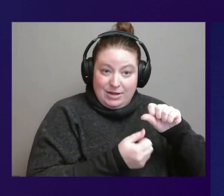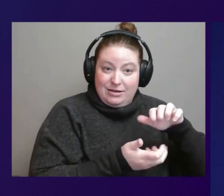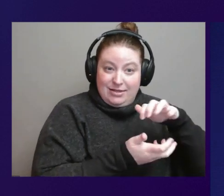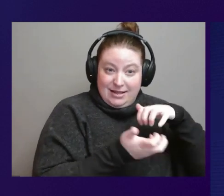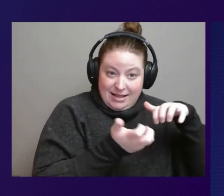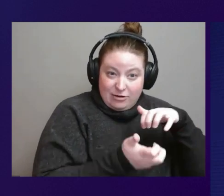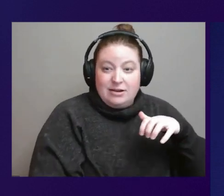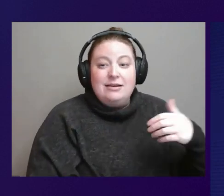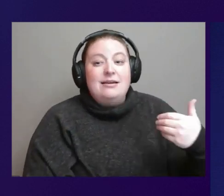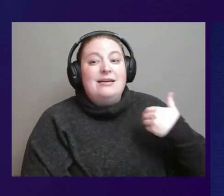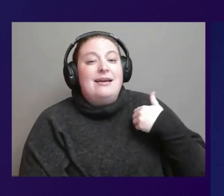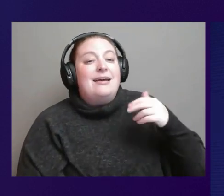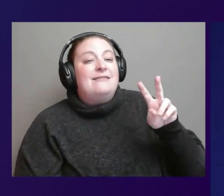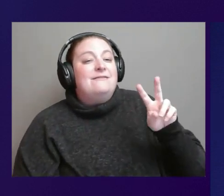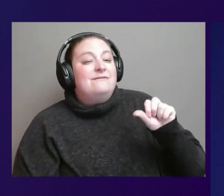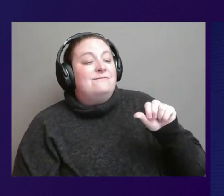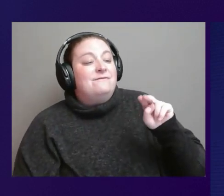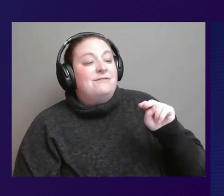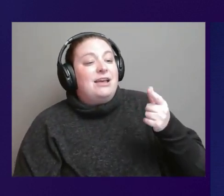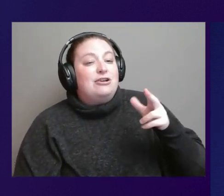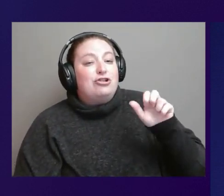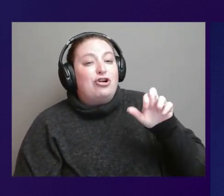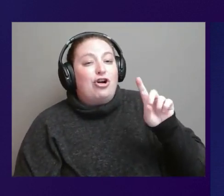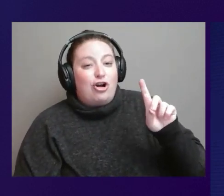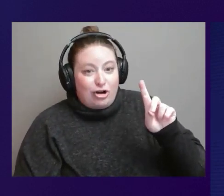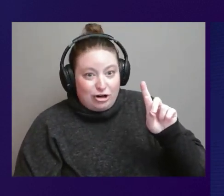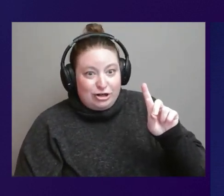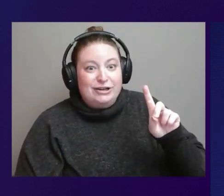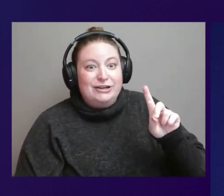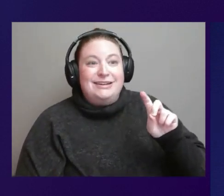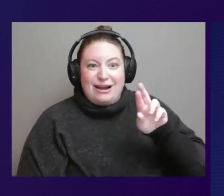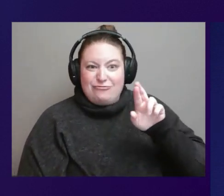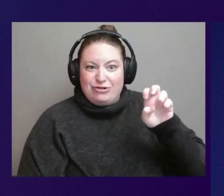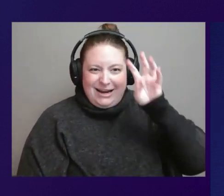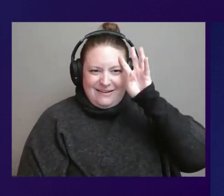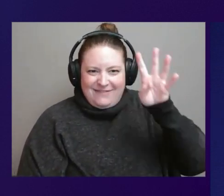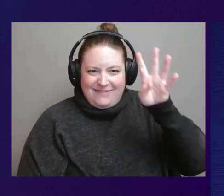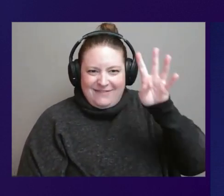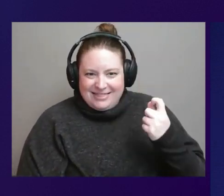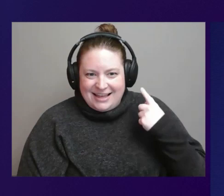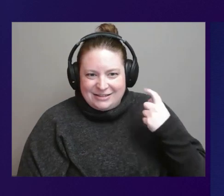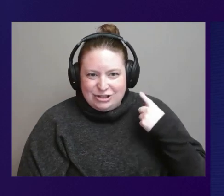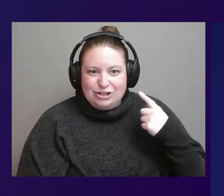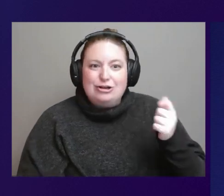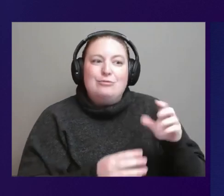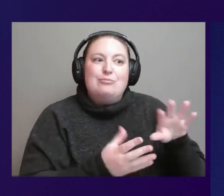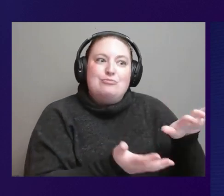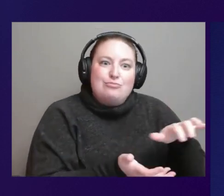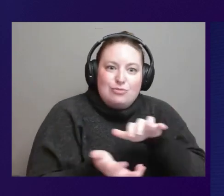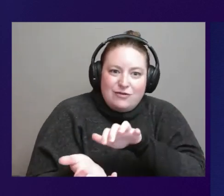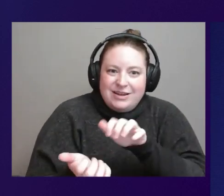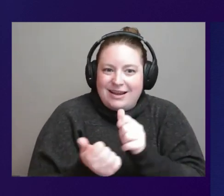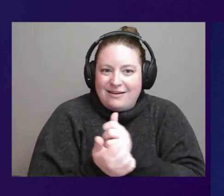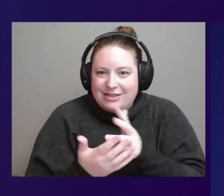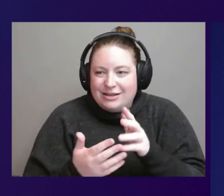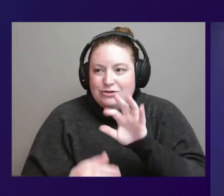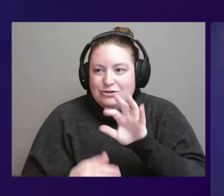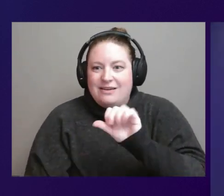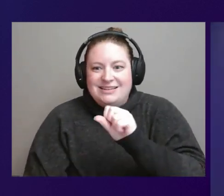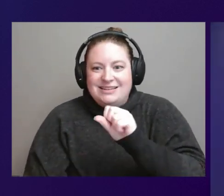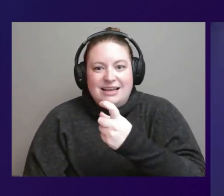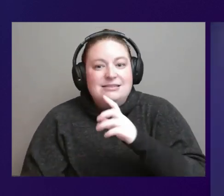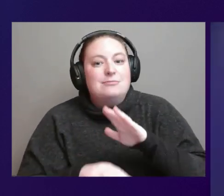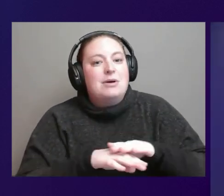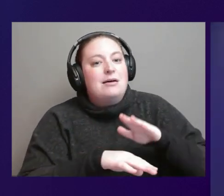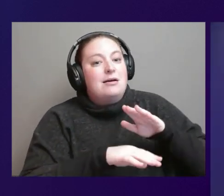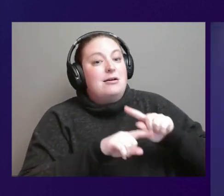stage last reInvent talking about how they've done this, customers moving their primary copy over to FSx, but deploying an ONTAP system on-prem, configuring